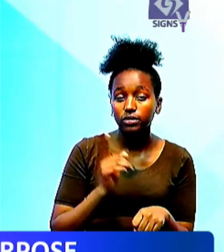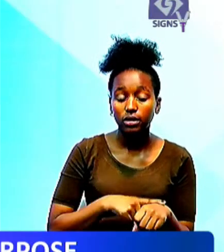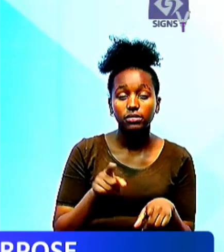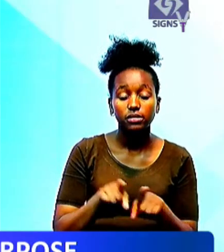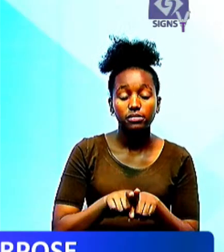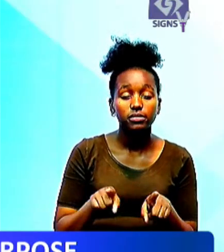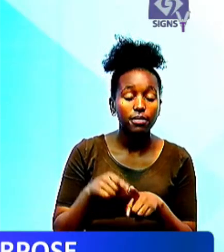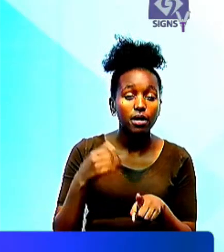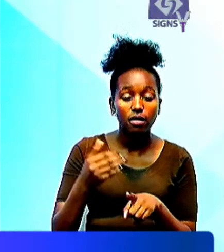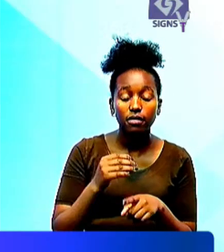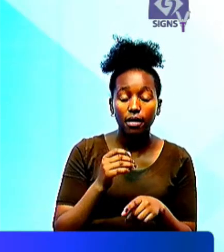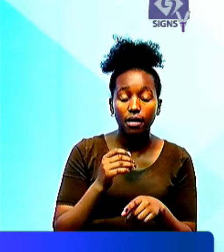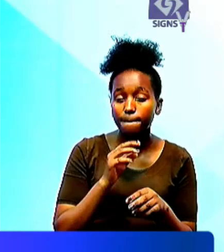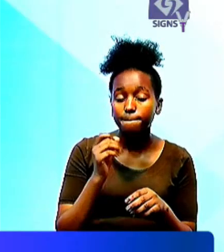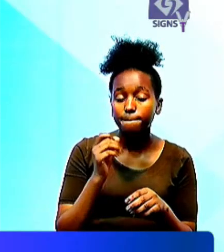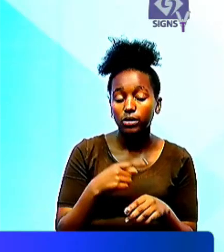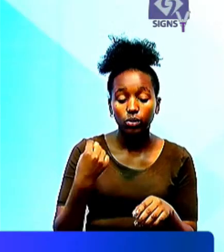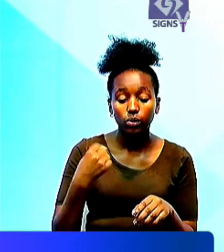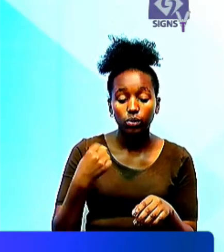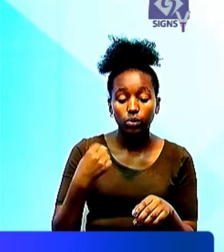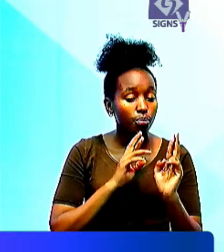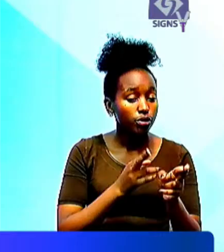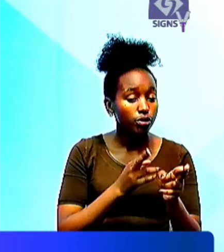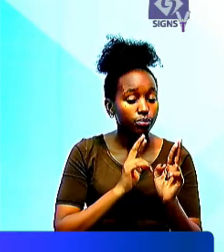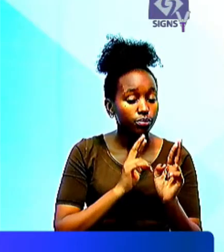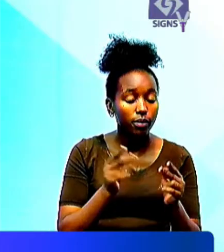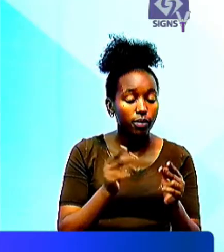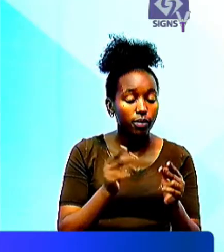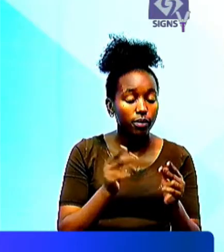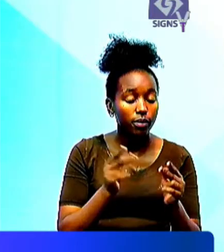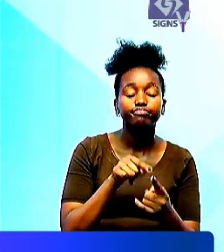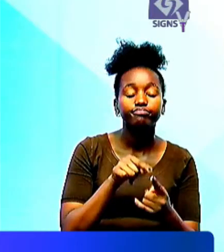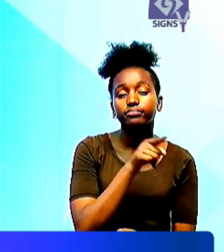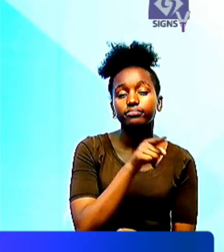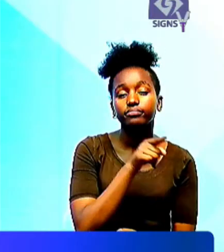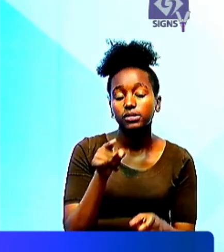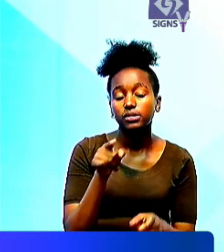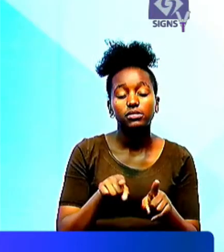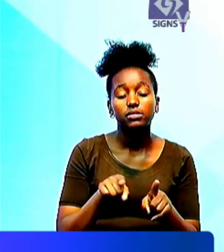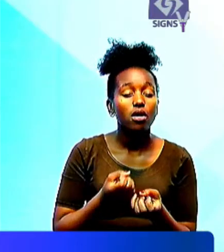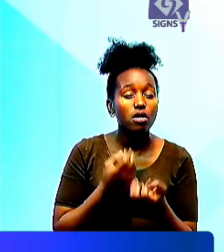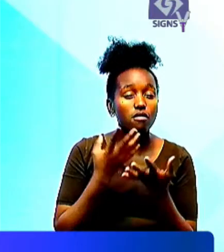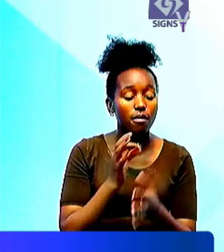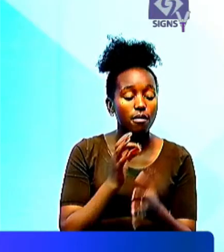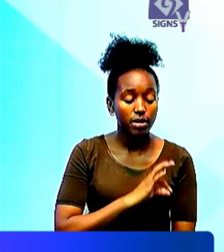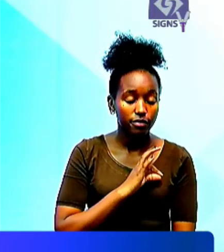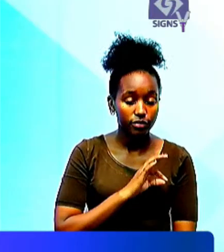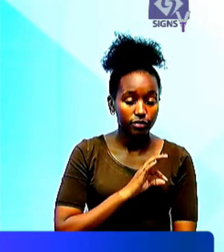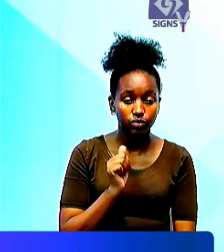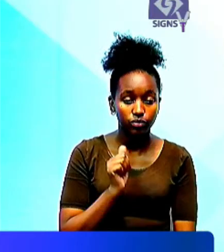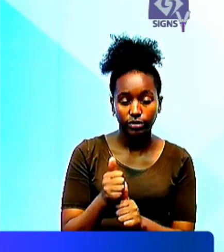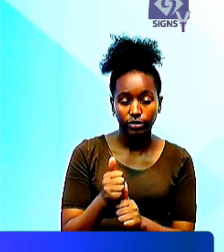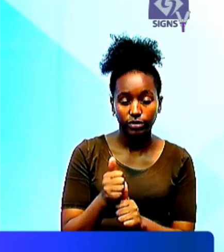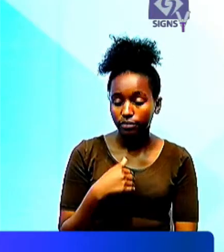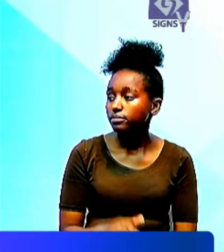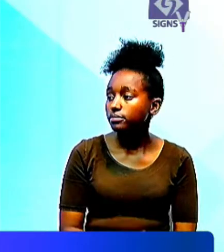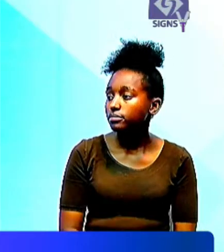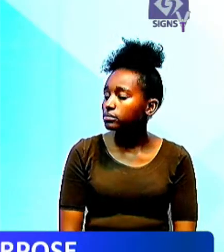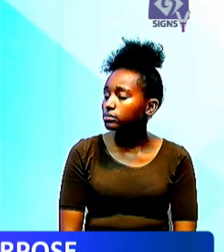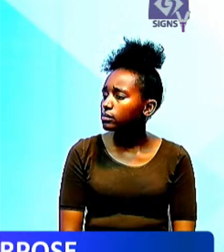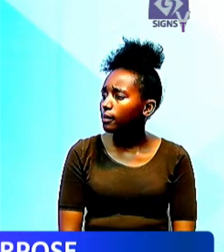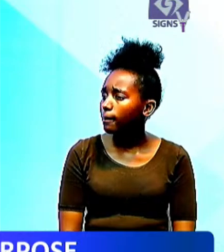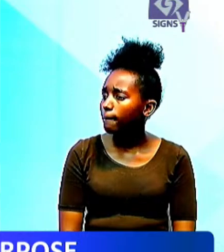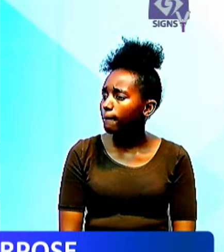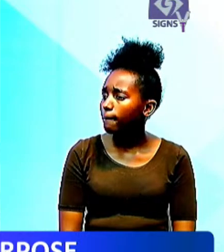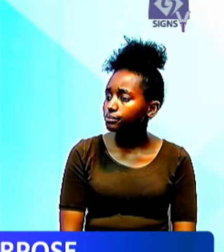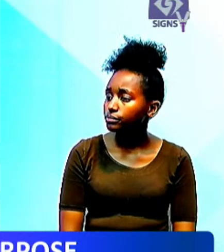we report to them, and this is what we are making the returns we make them, including with the team that I work with. Interesting.